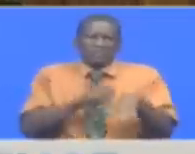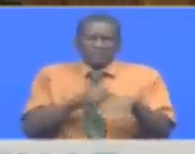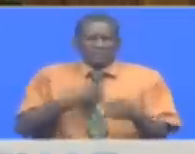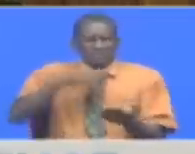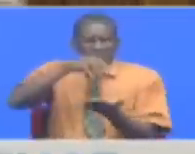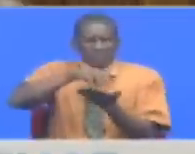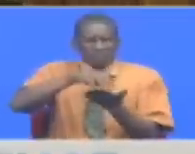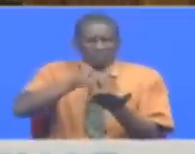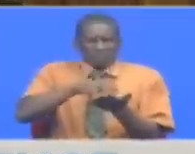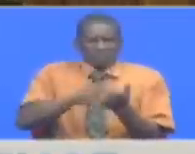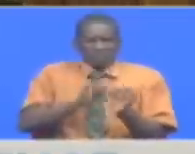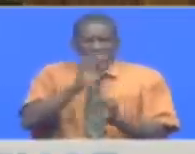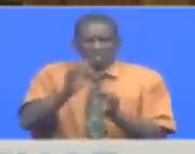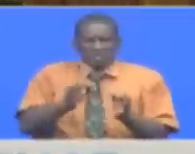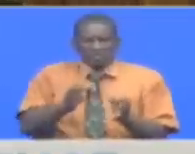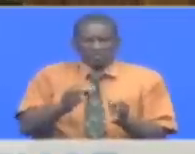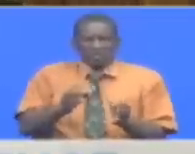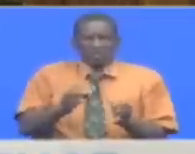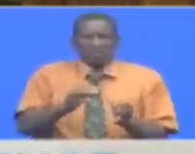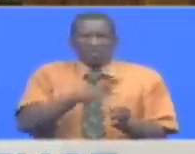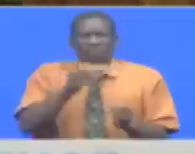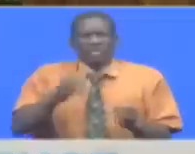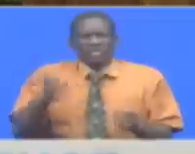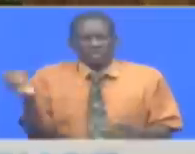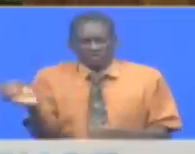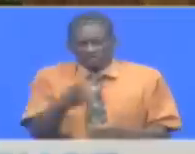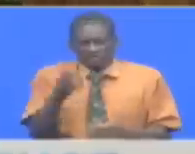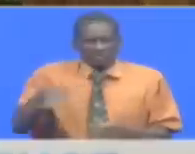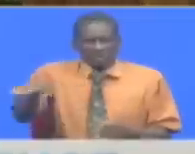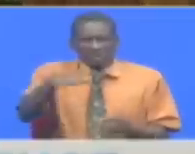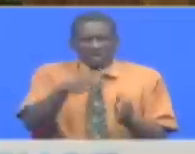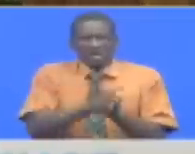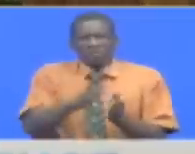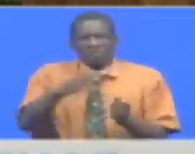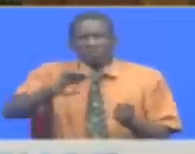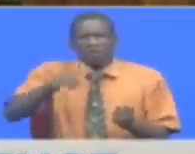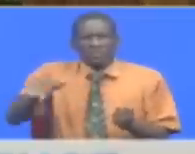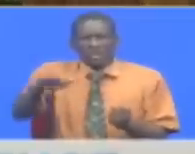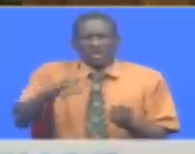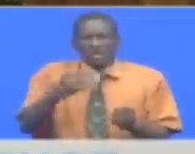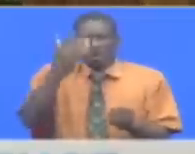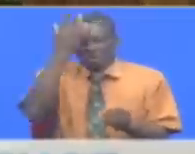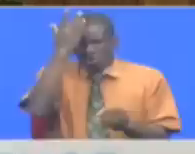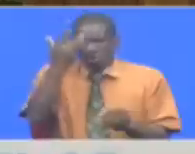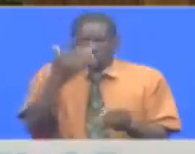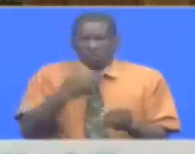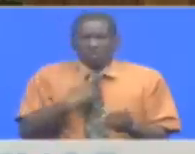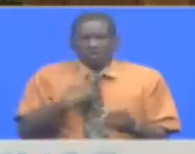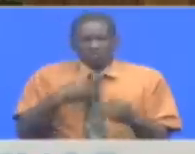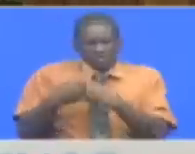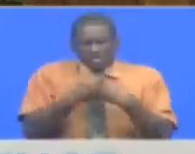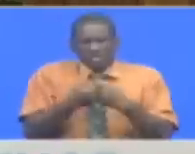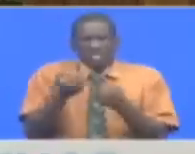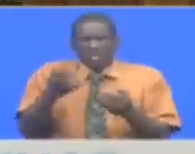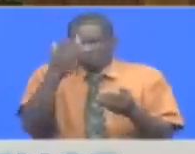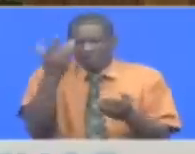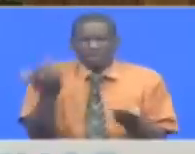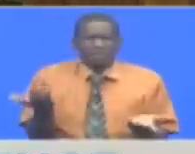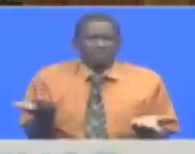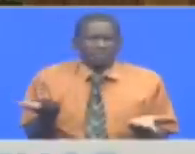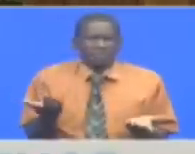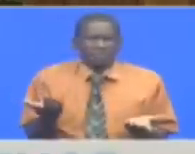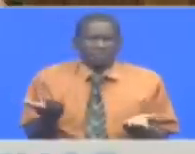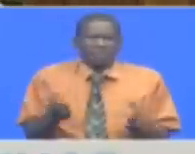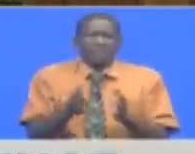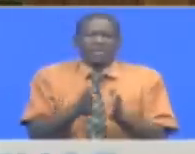situation, if you go into our informal settlements and you go into a lot of these other areas, why do you have such tension? Why do you have such poverty? Then